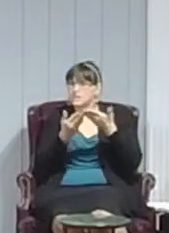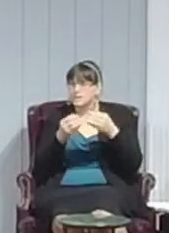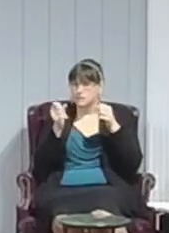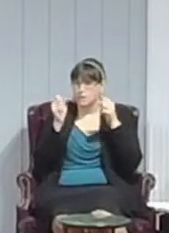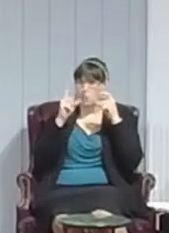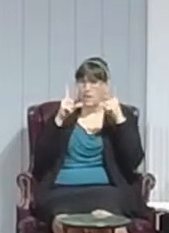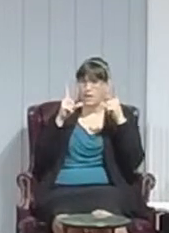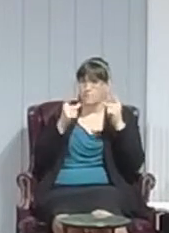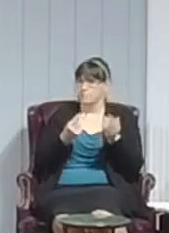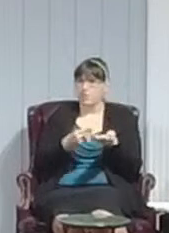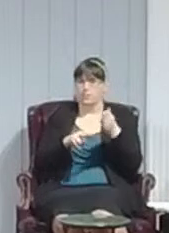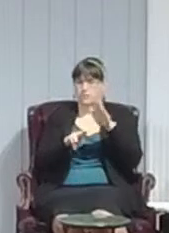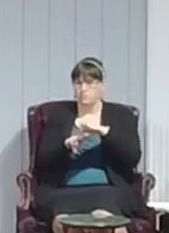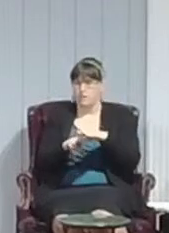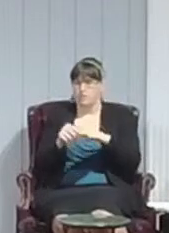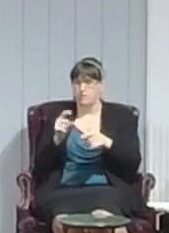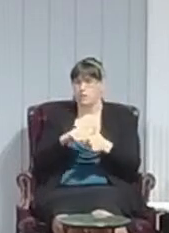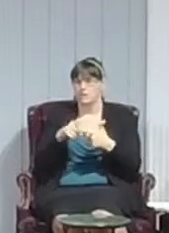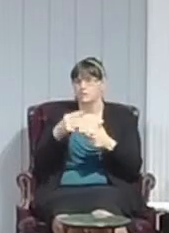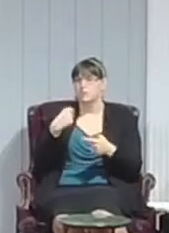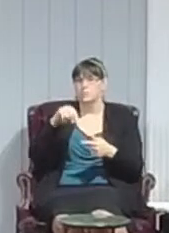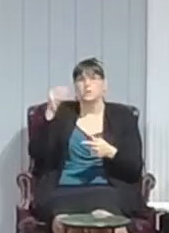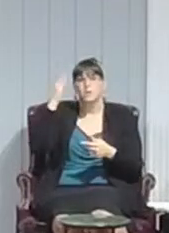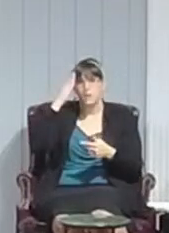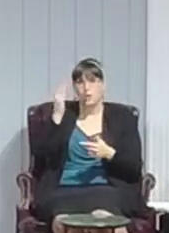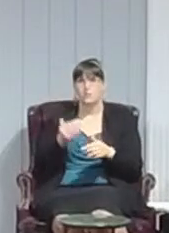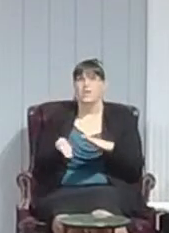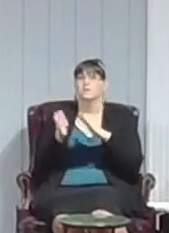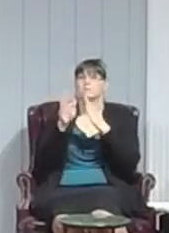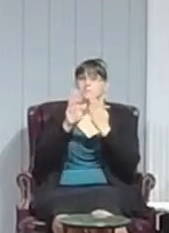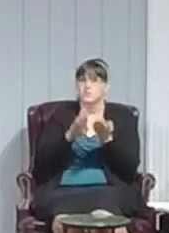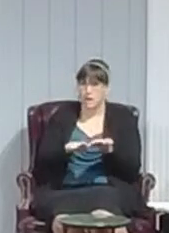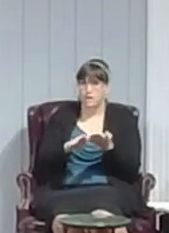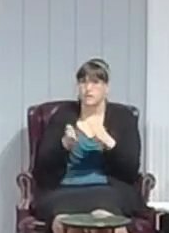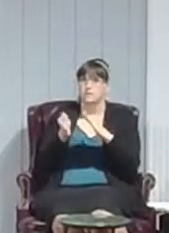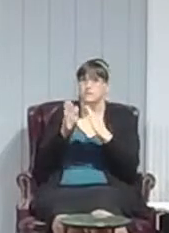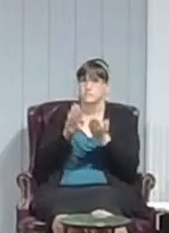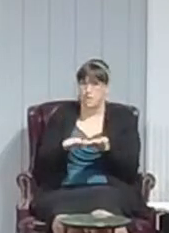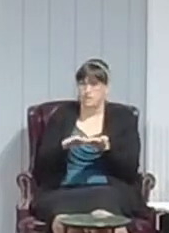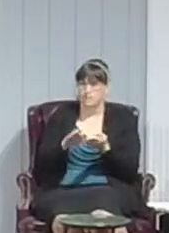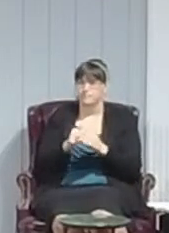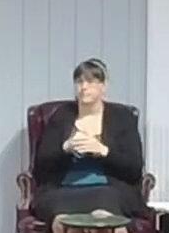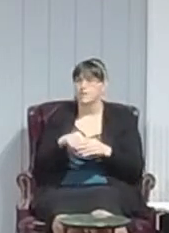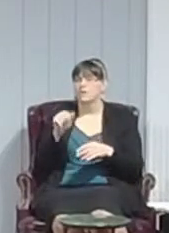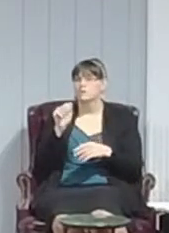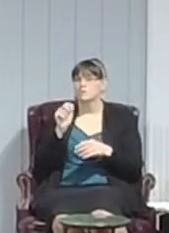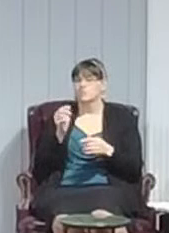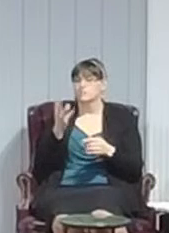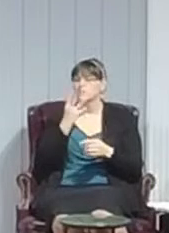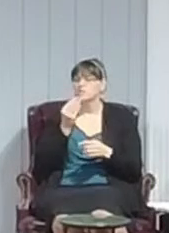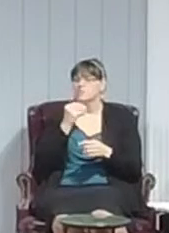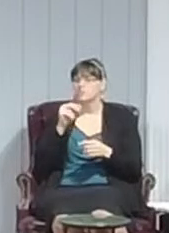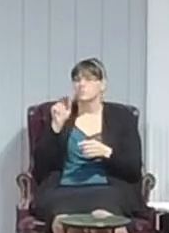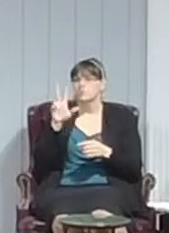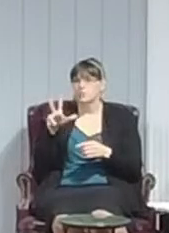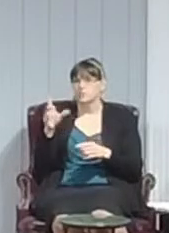they're dead. And so the Jews, just 3 days was enough to know. And four, when a guy's been dead